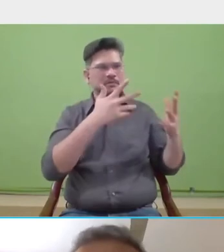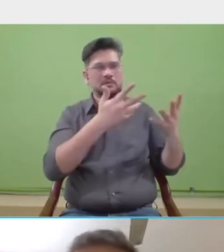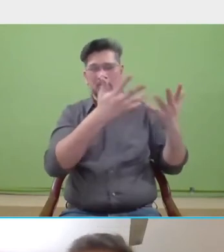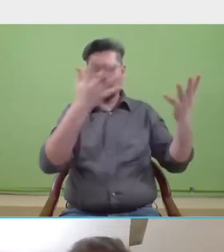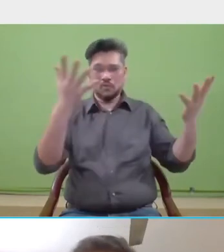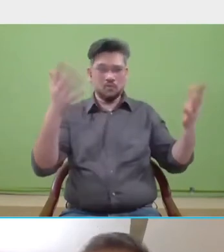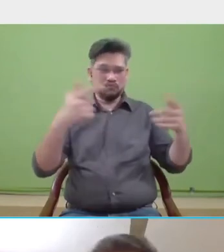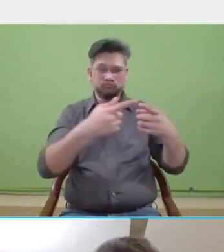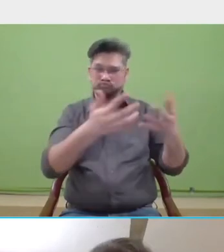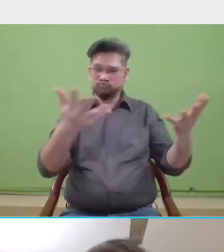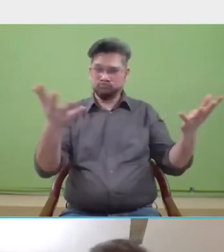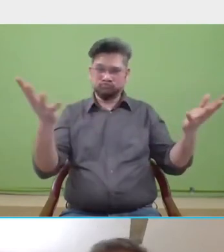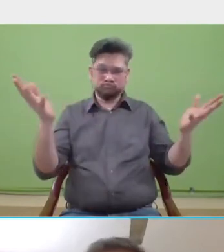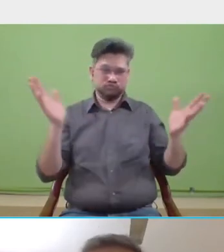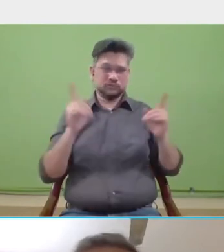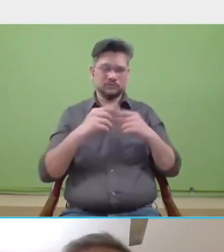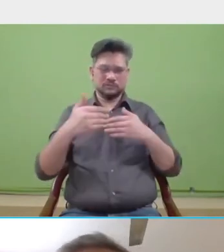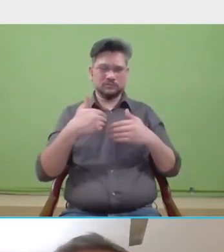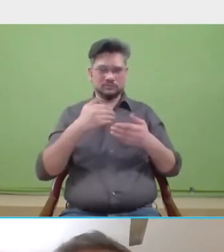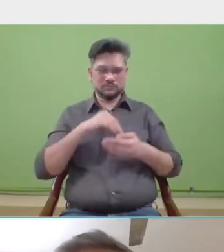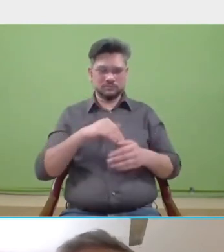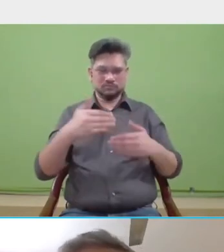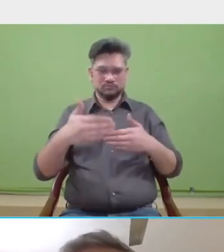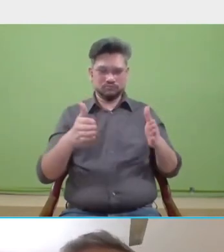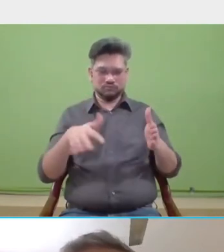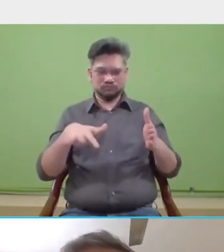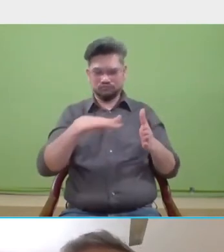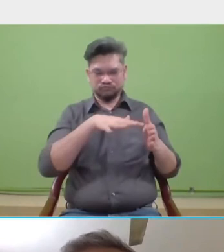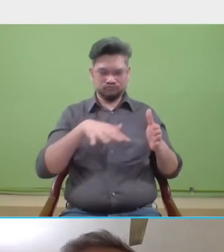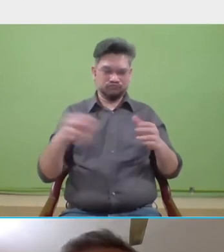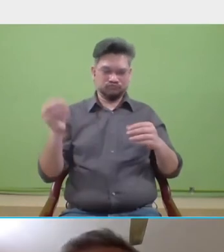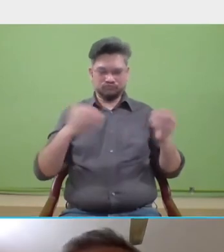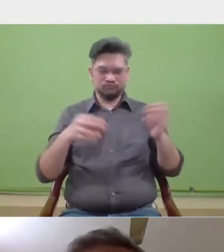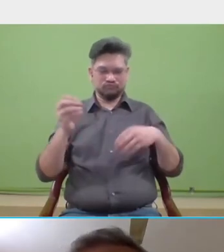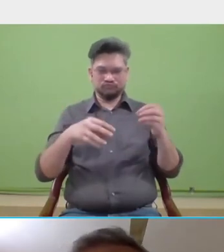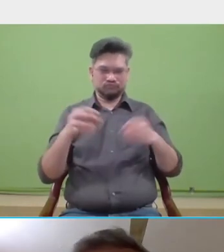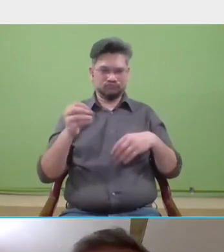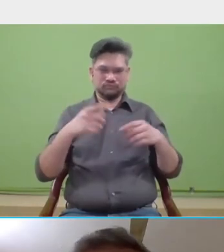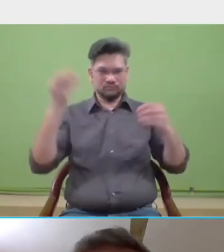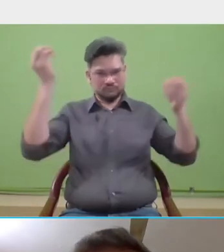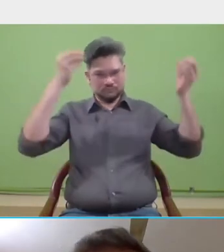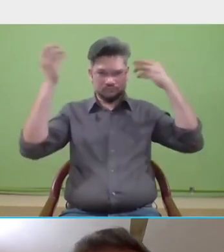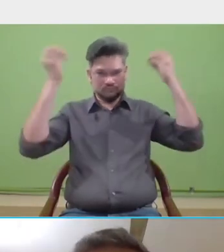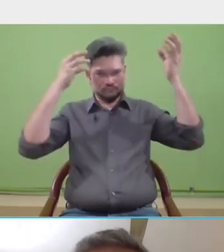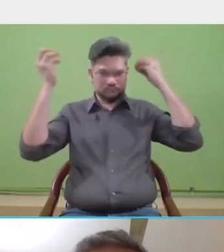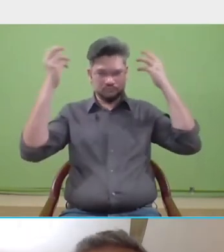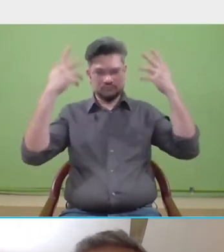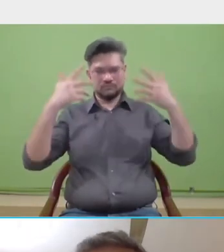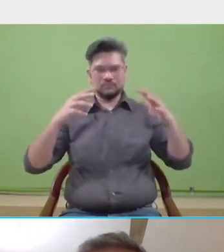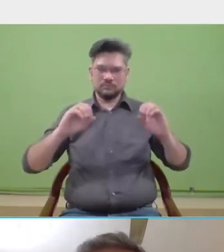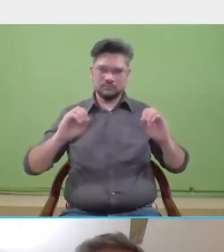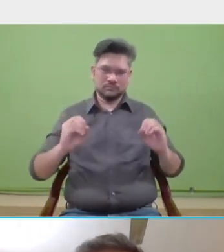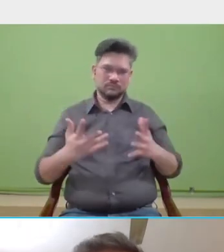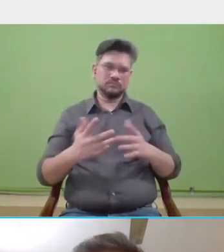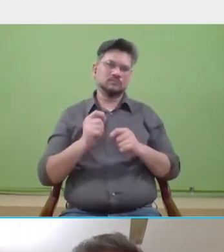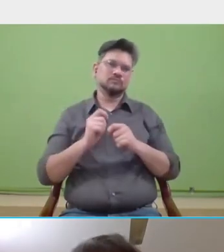that you're born with and the box then starts working with its innate mechanisms and the